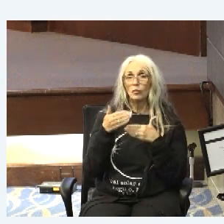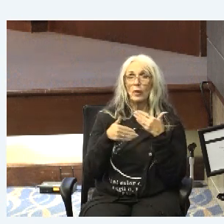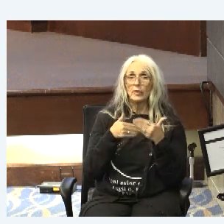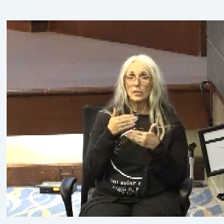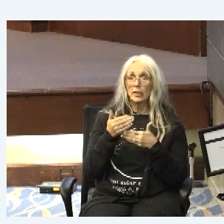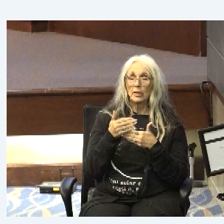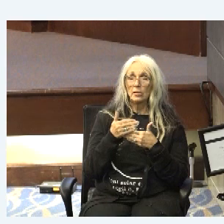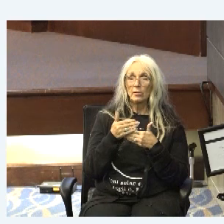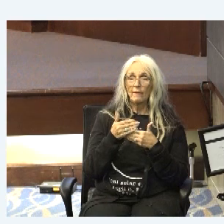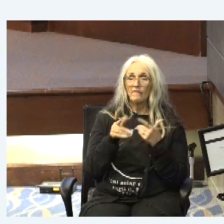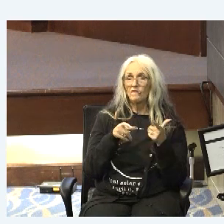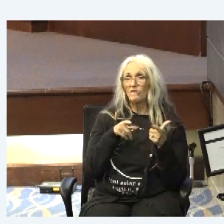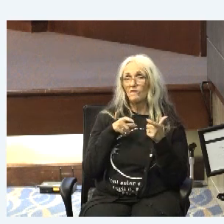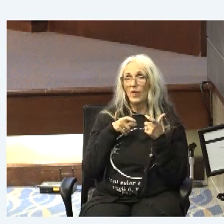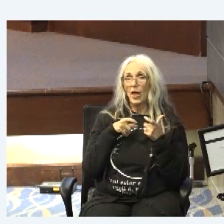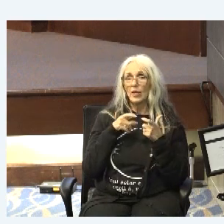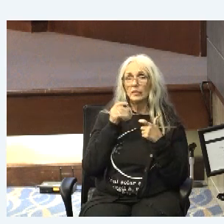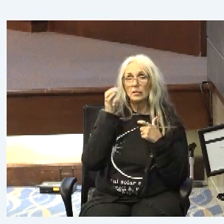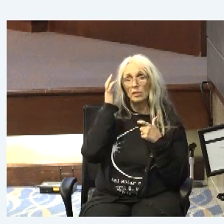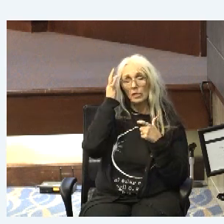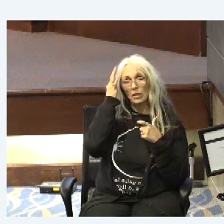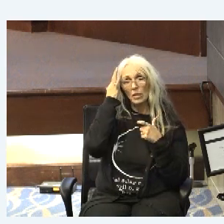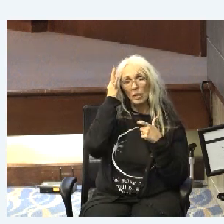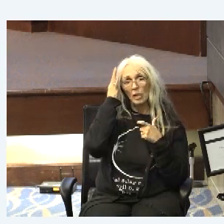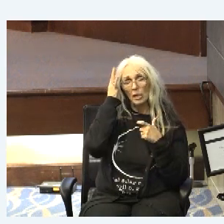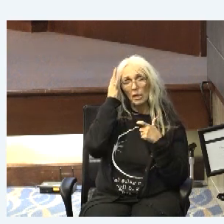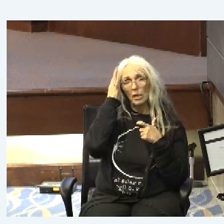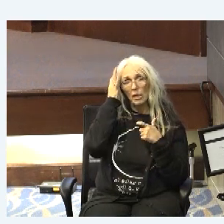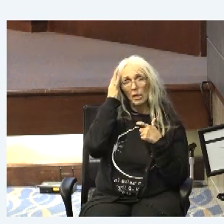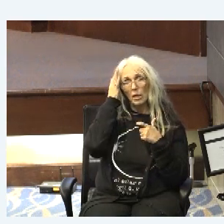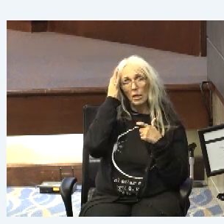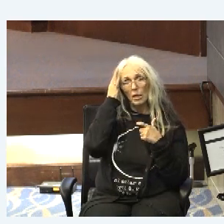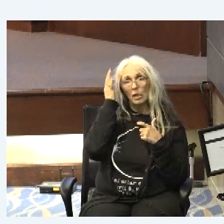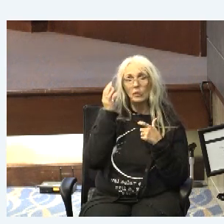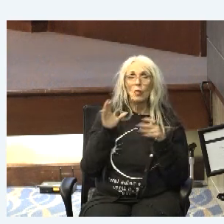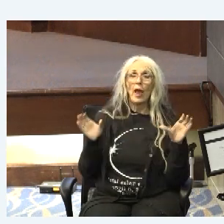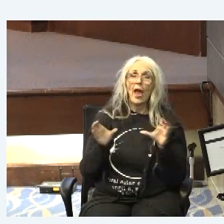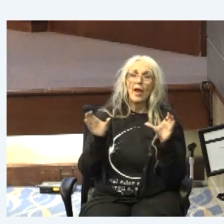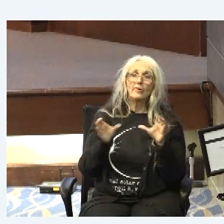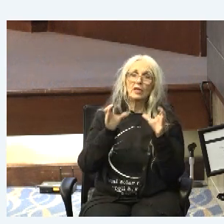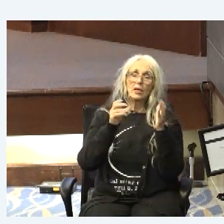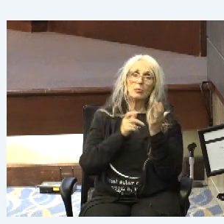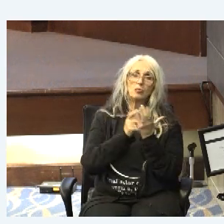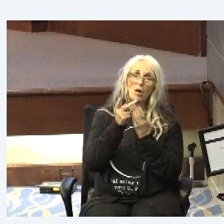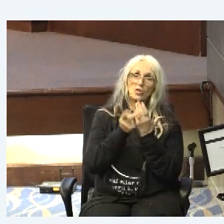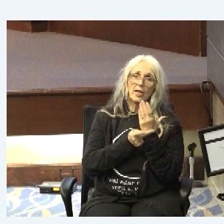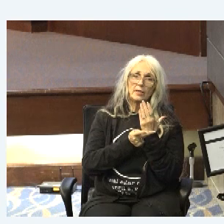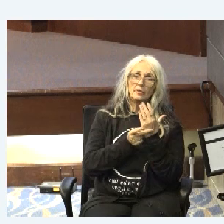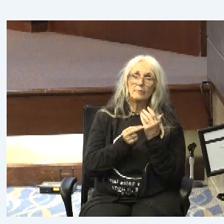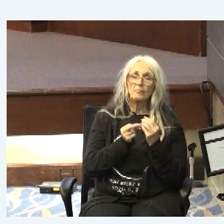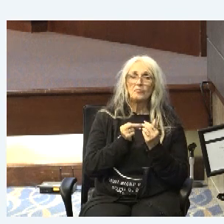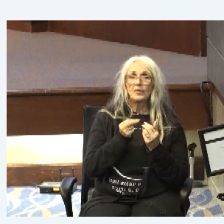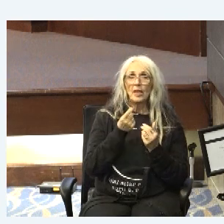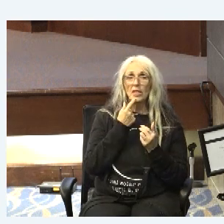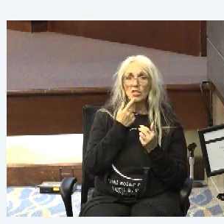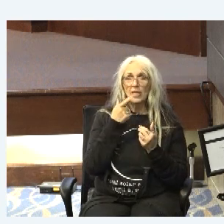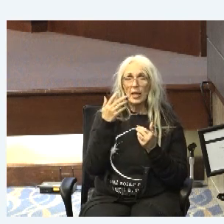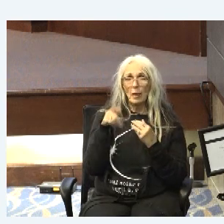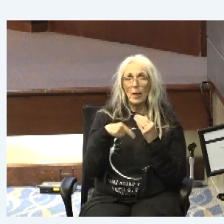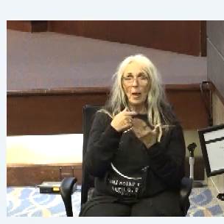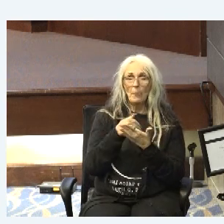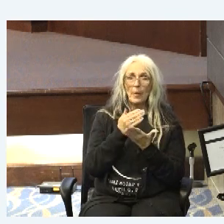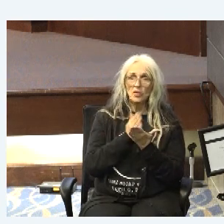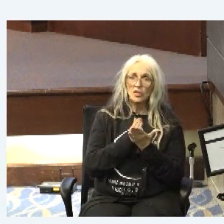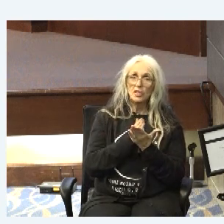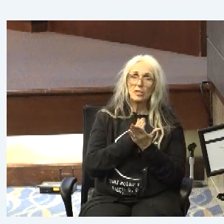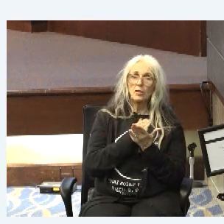incredibly fast. They are active project sites. What I should have mentioned about this budget, just going back